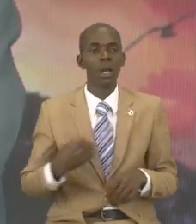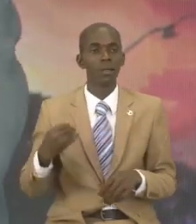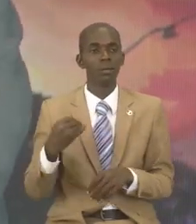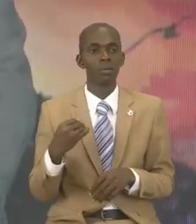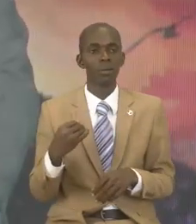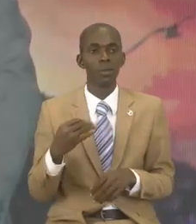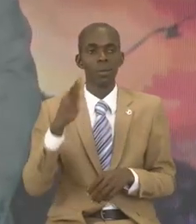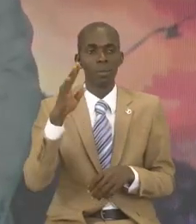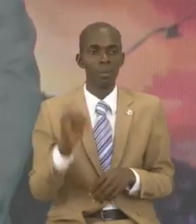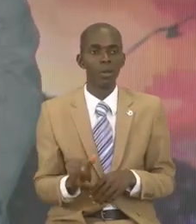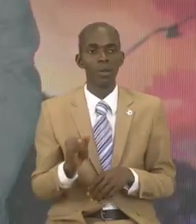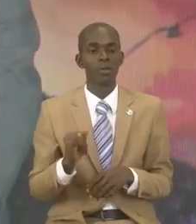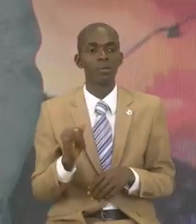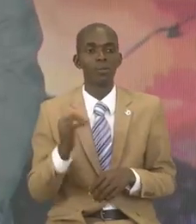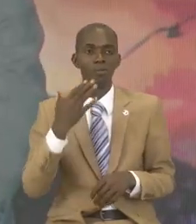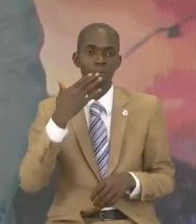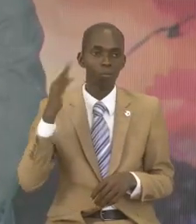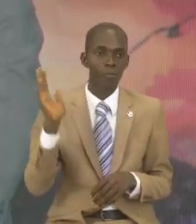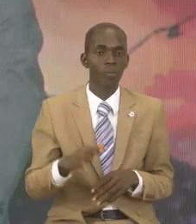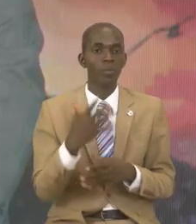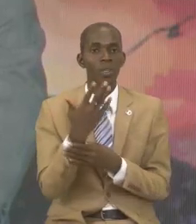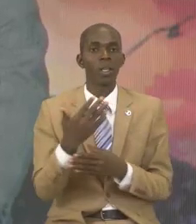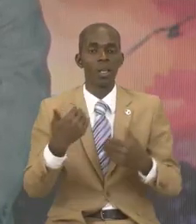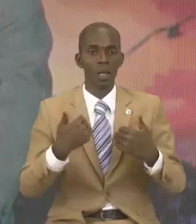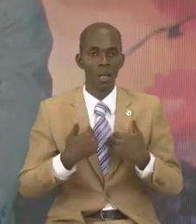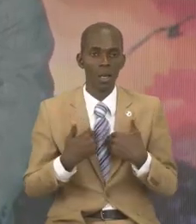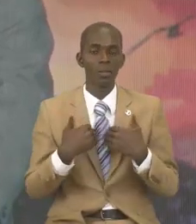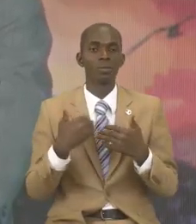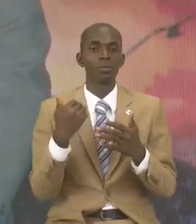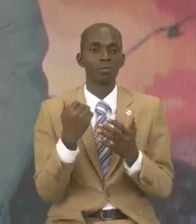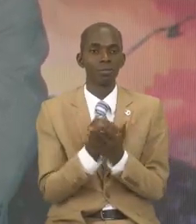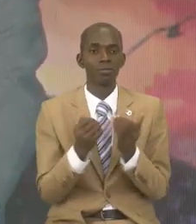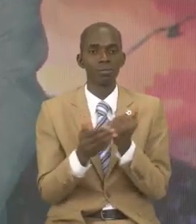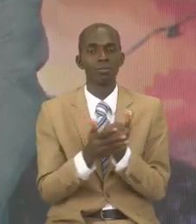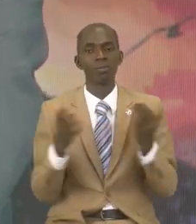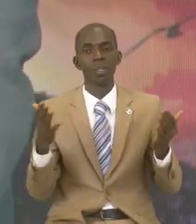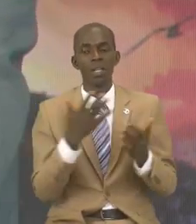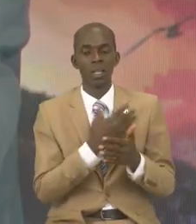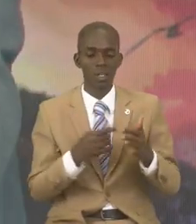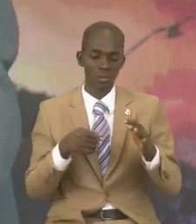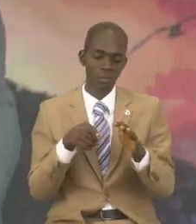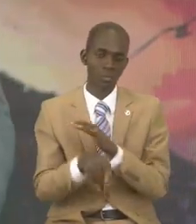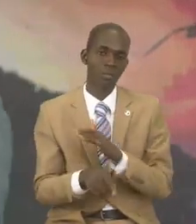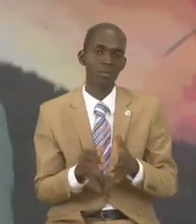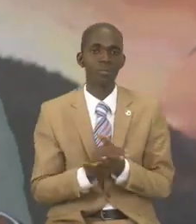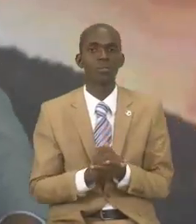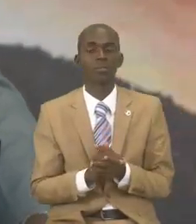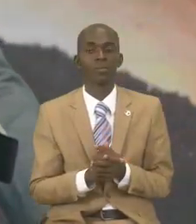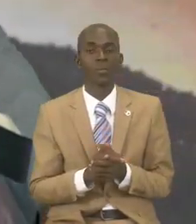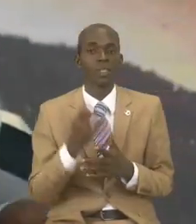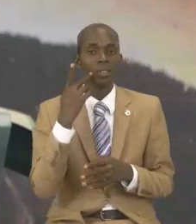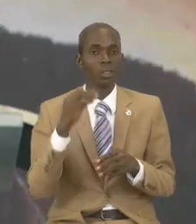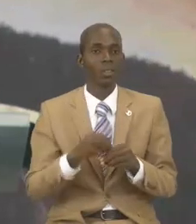by wicked hands have crucified and slain. Look at verse